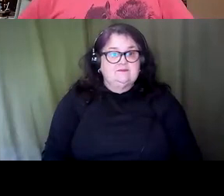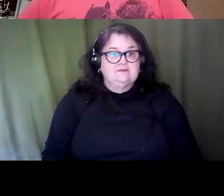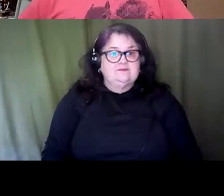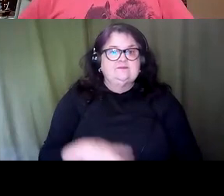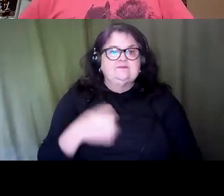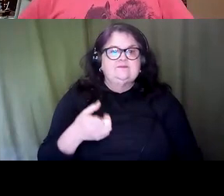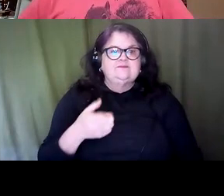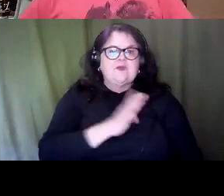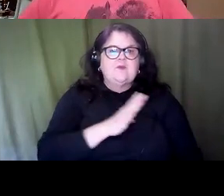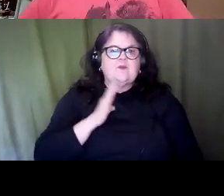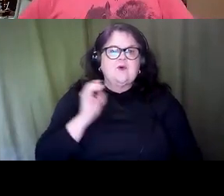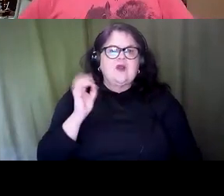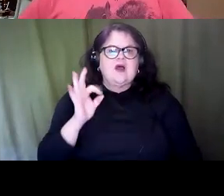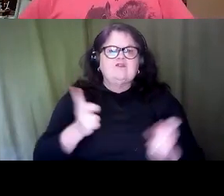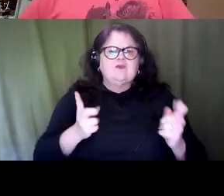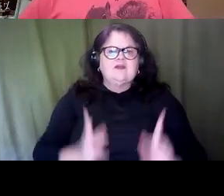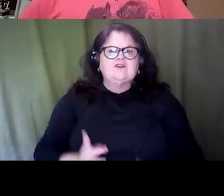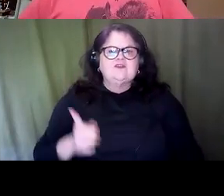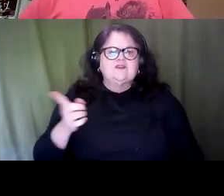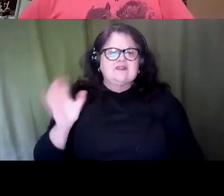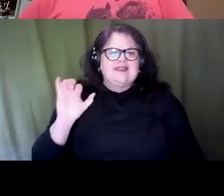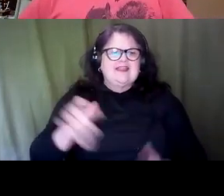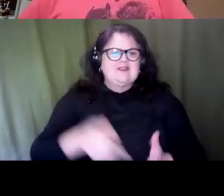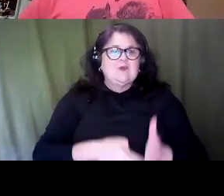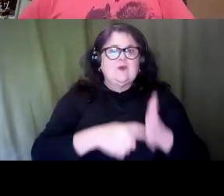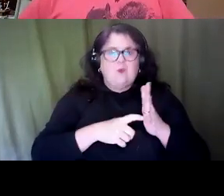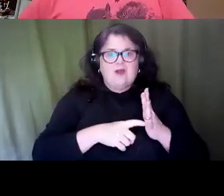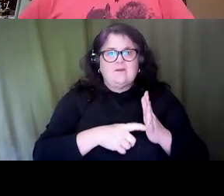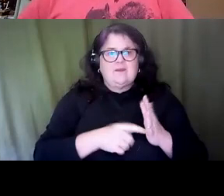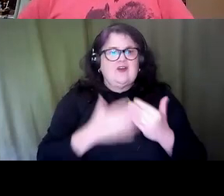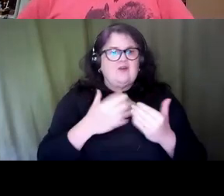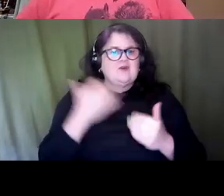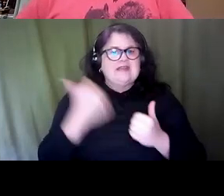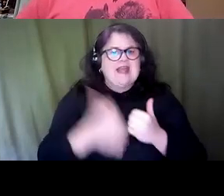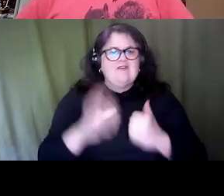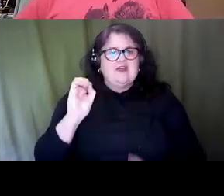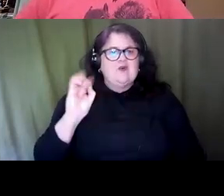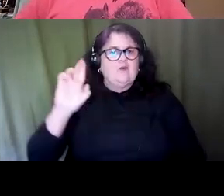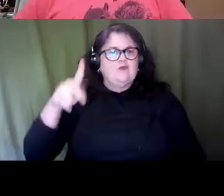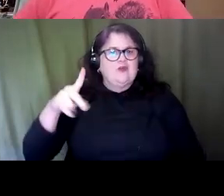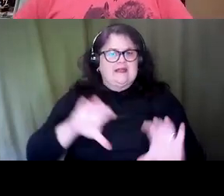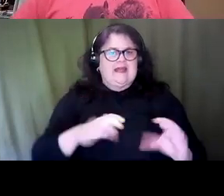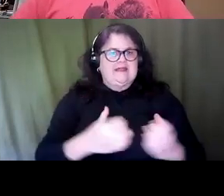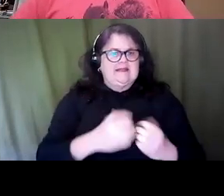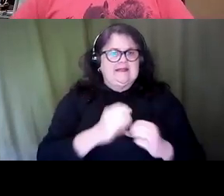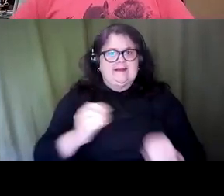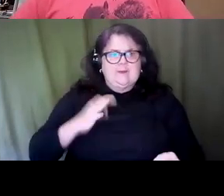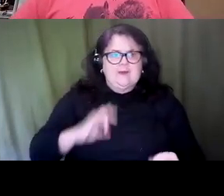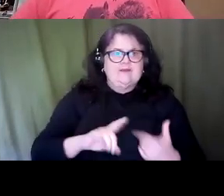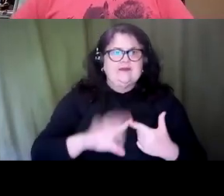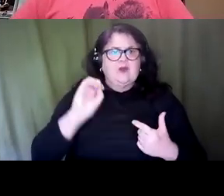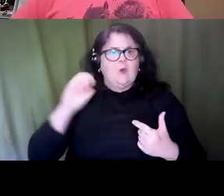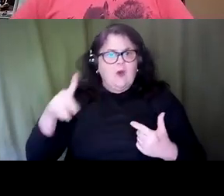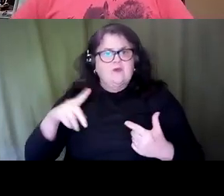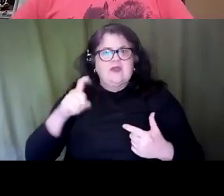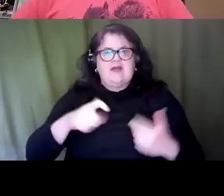And board of directors, this is a requirement of almost every corporate entity in the US, your nonprofit, cooperative. A lot of times you have to